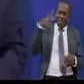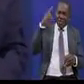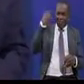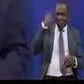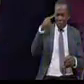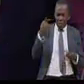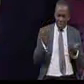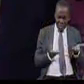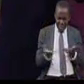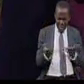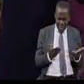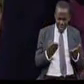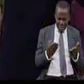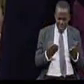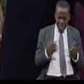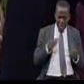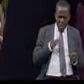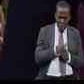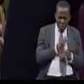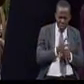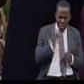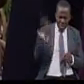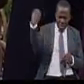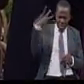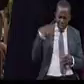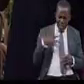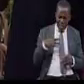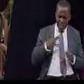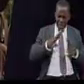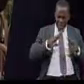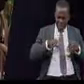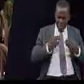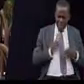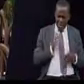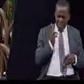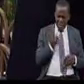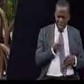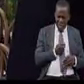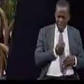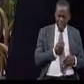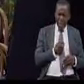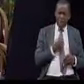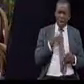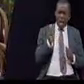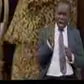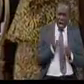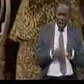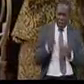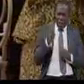Sufficient grace. Grant to everyone in Jesus' name